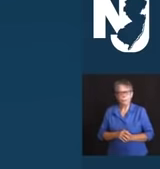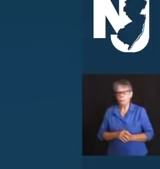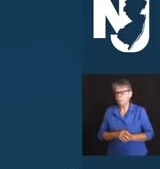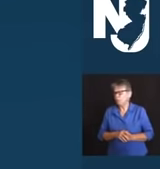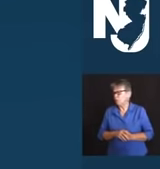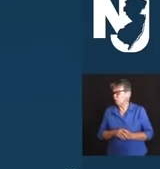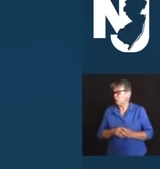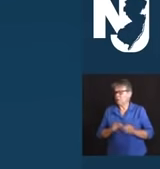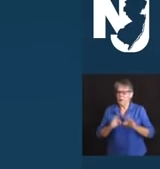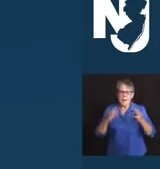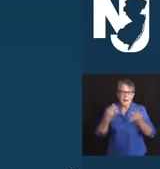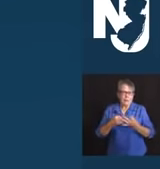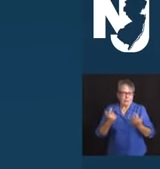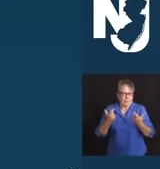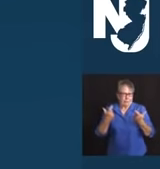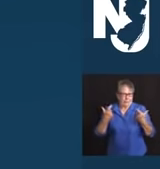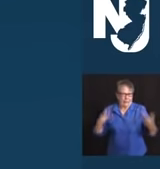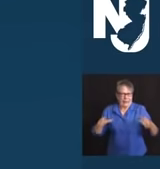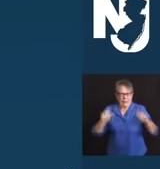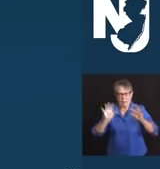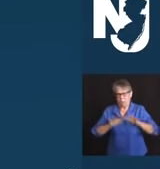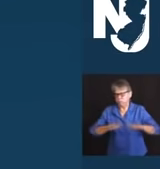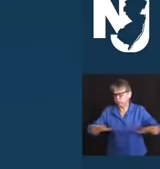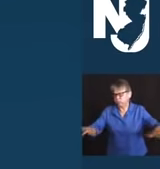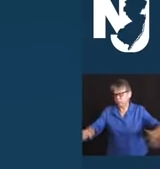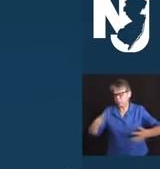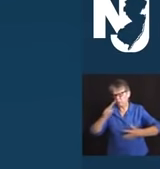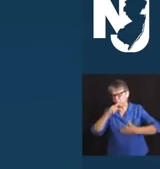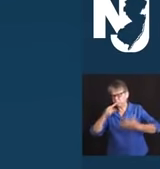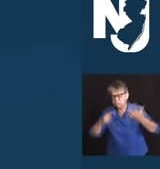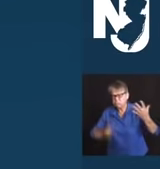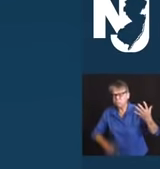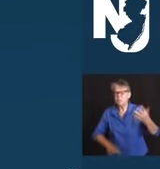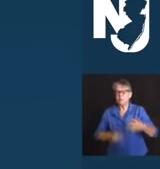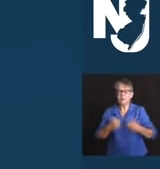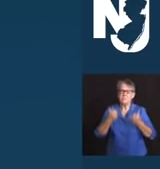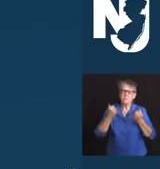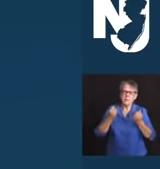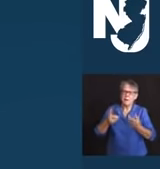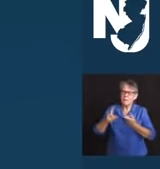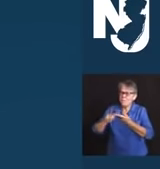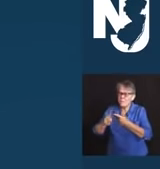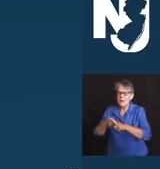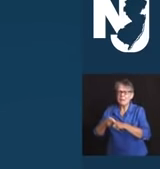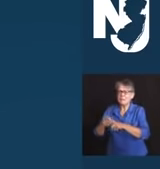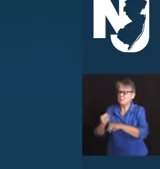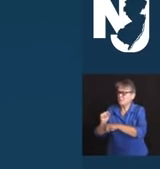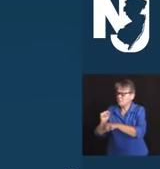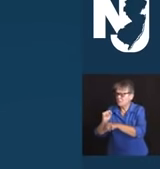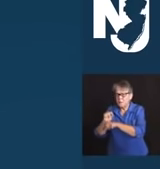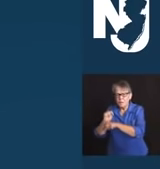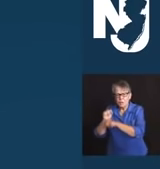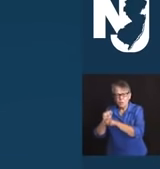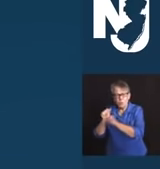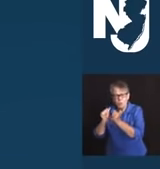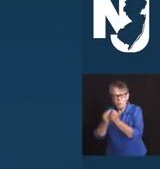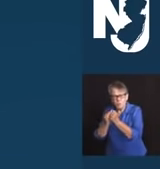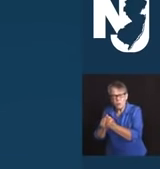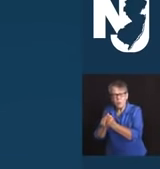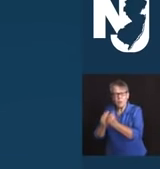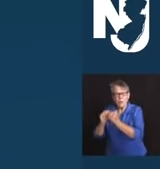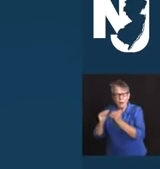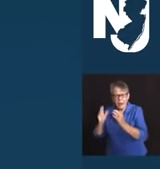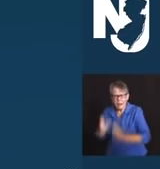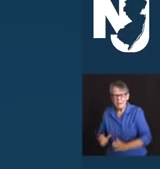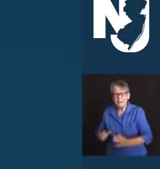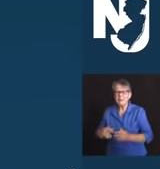lifelong colleagues and friends, including his mentor and father figure and our friend, former Mayor Sharp James.